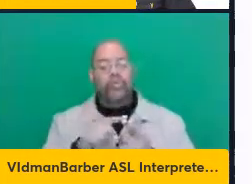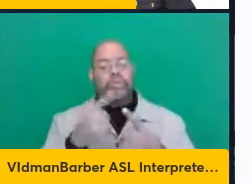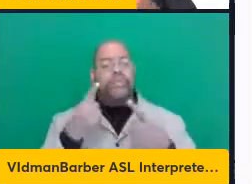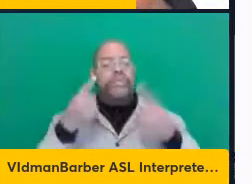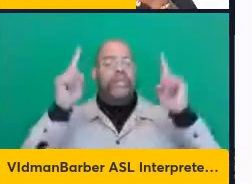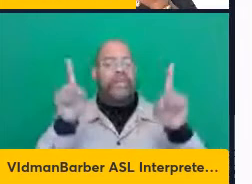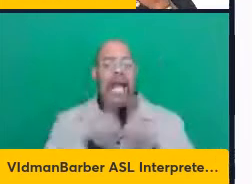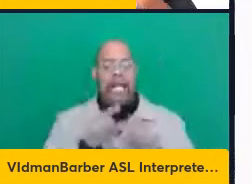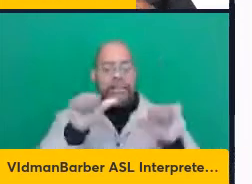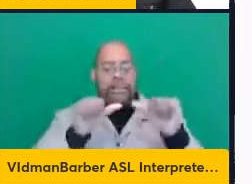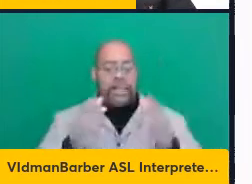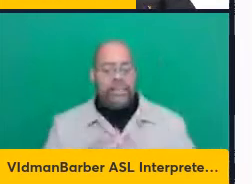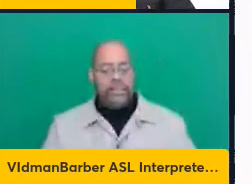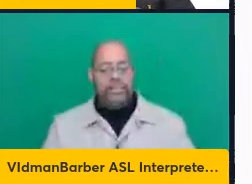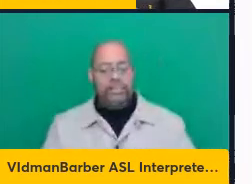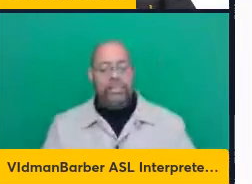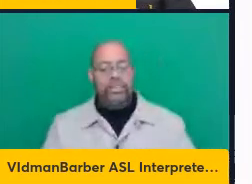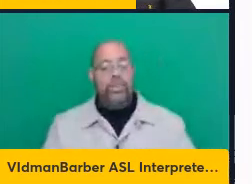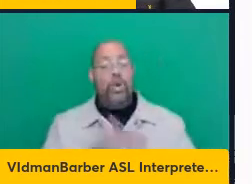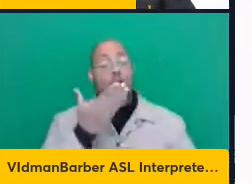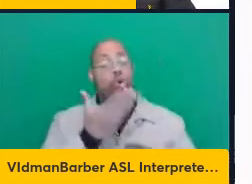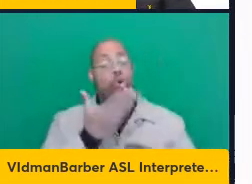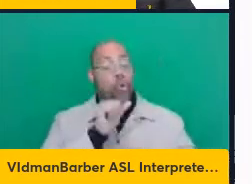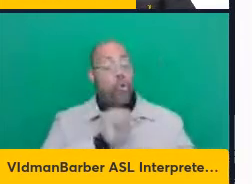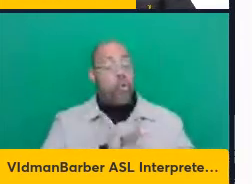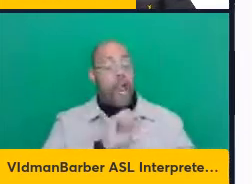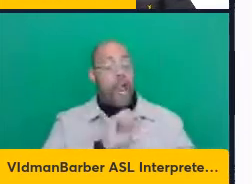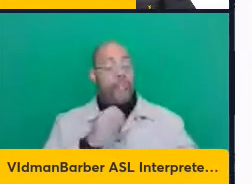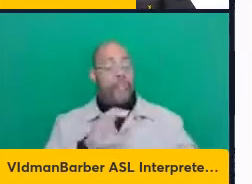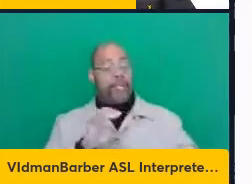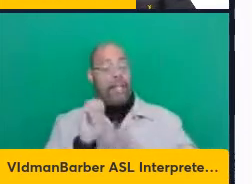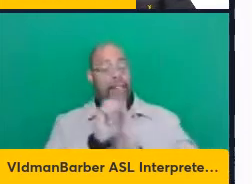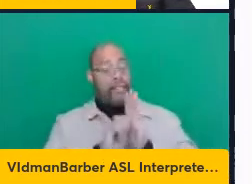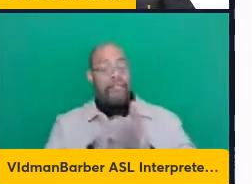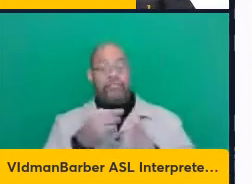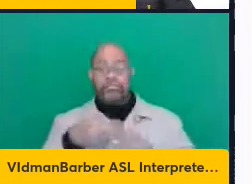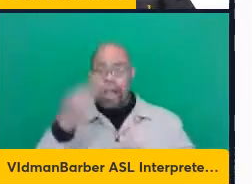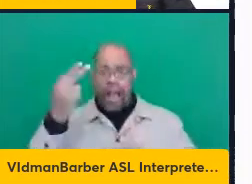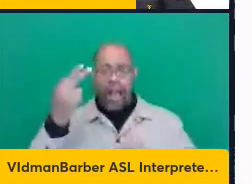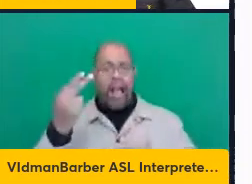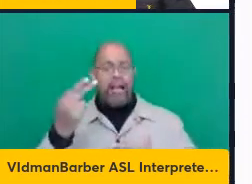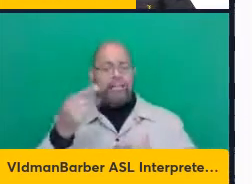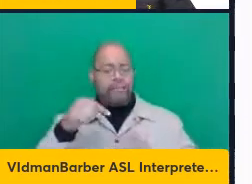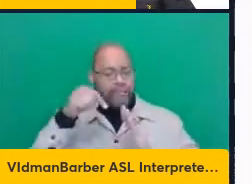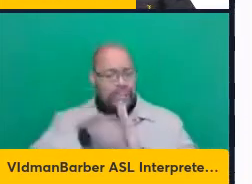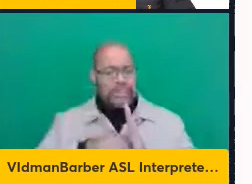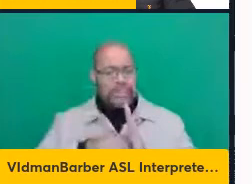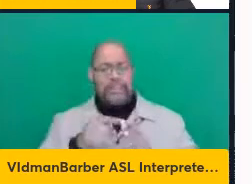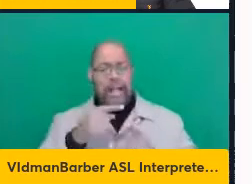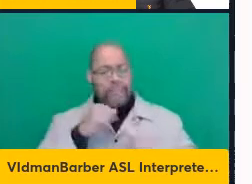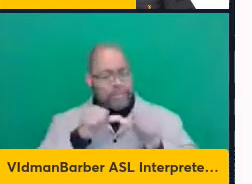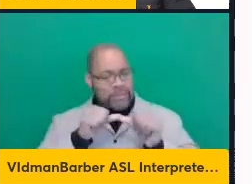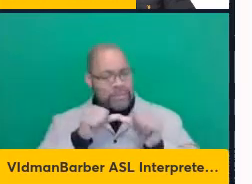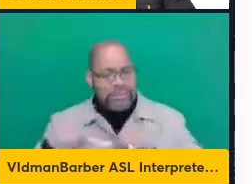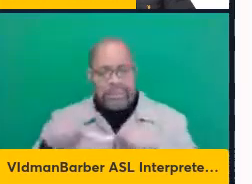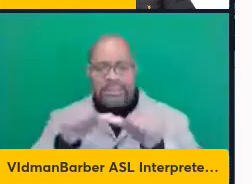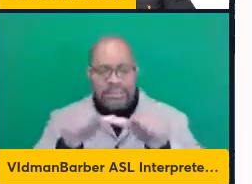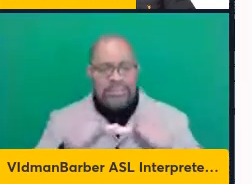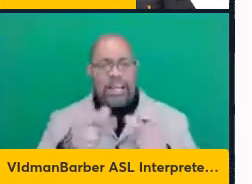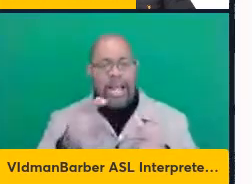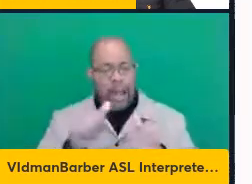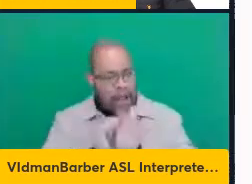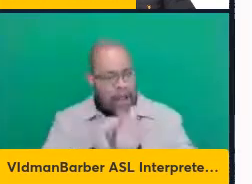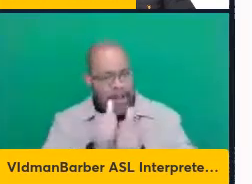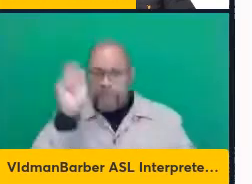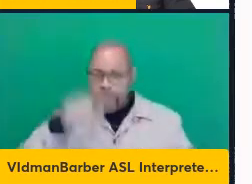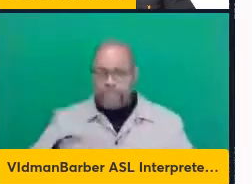as a scientist. You need a good work ethic. You need high intensity. You need to be consistent. You need to be competitive. There's nothing wrong with being